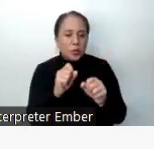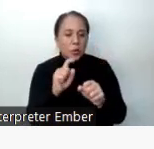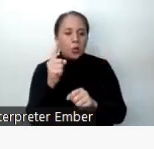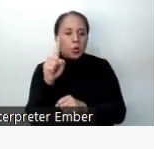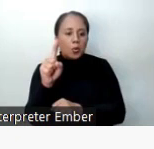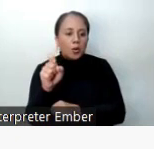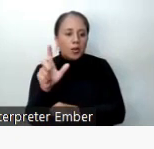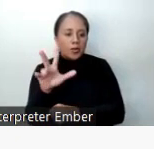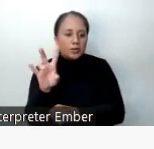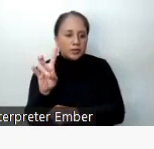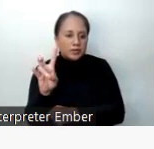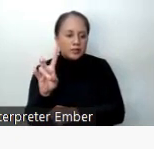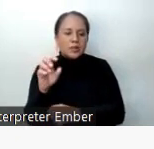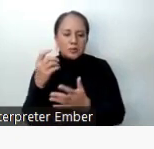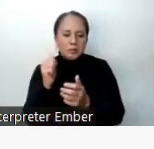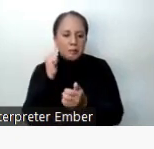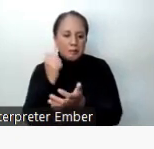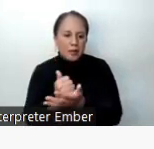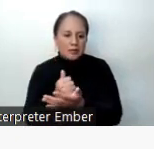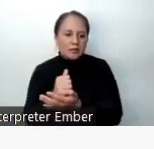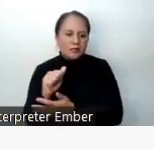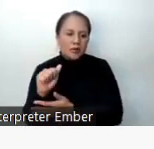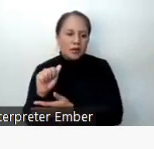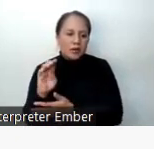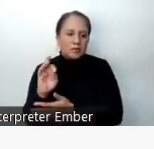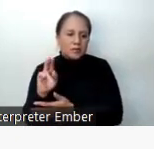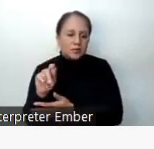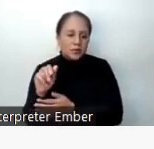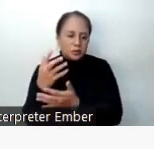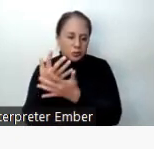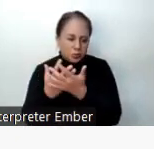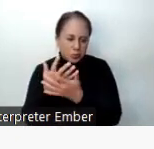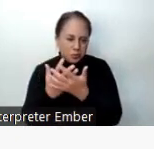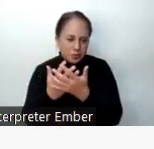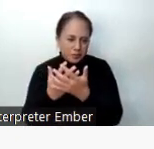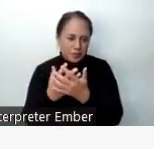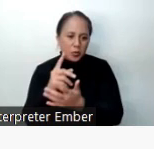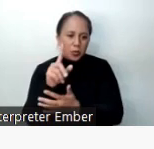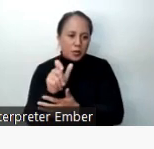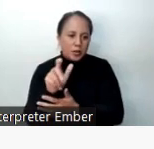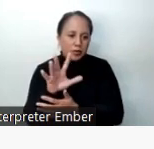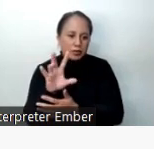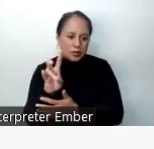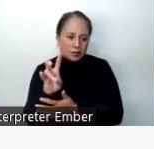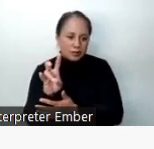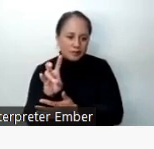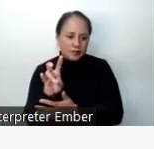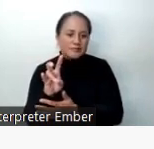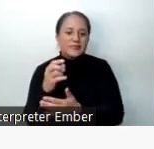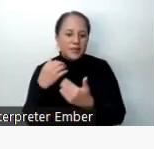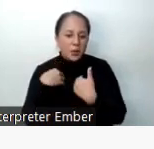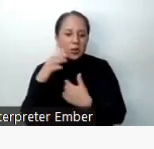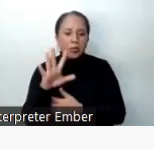137 qualified for the abstract screening. Out of 137 abstracts,